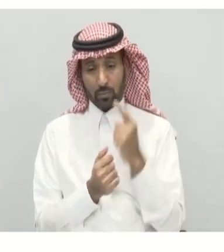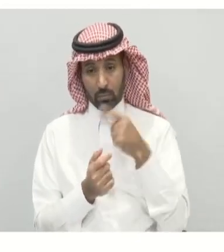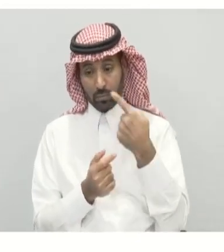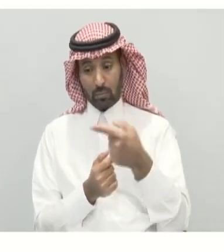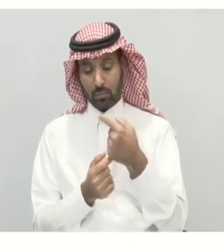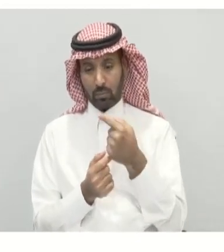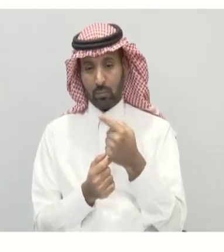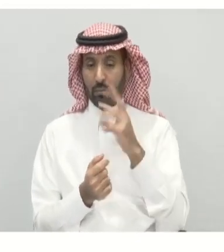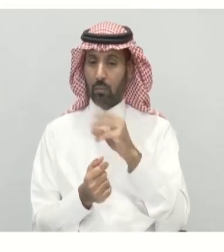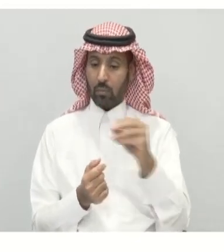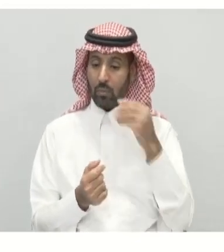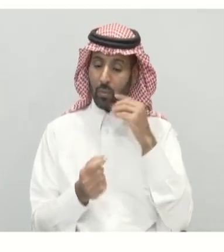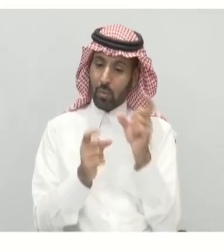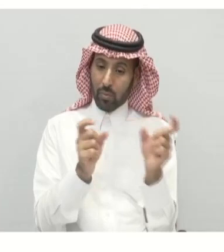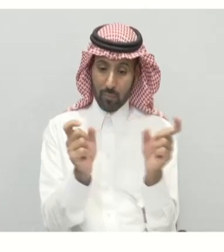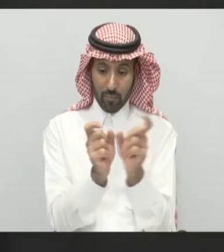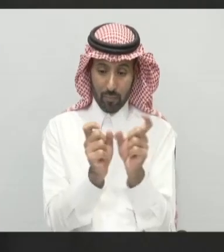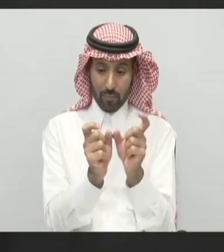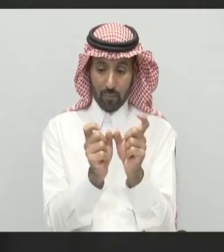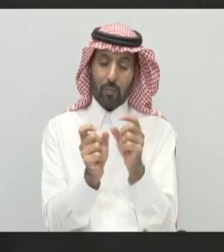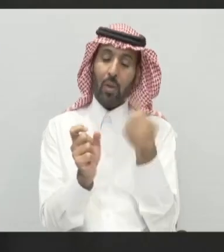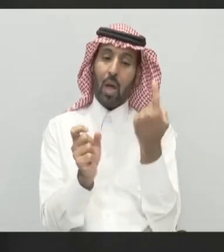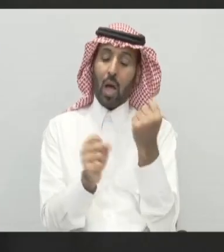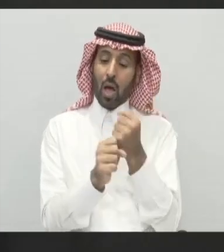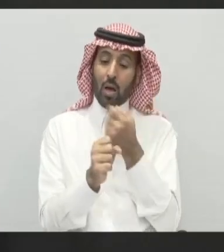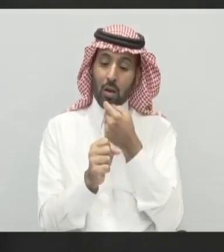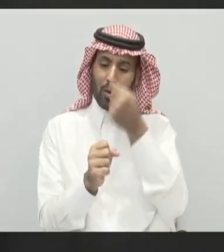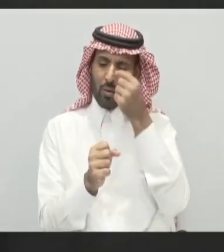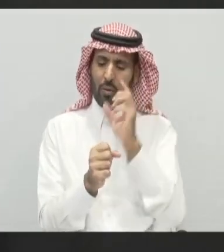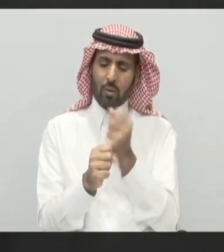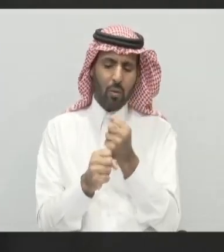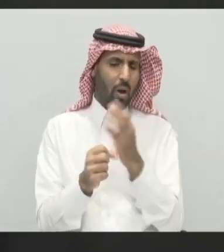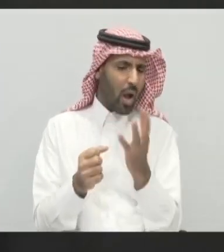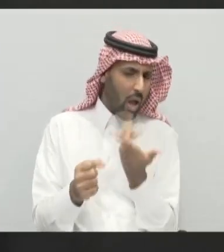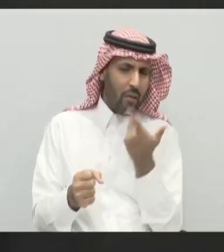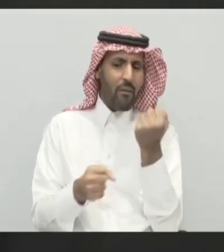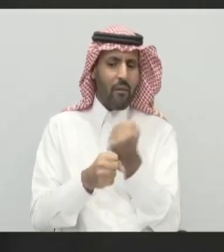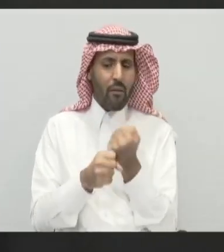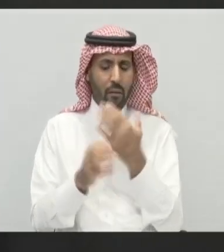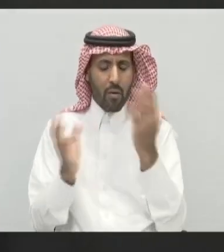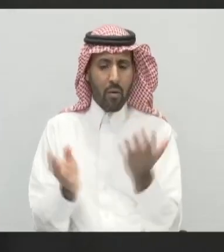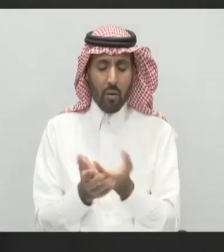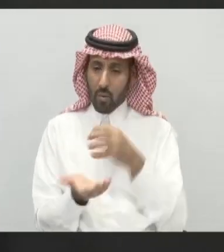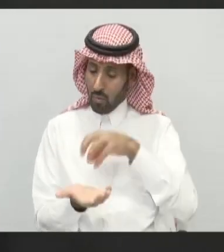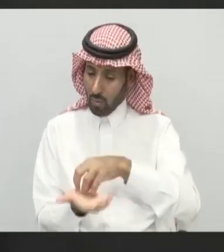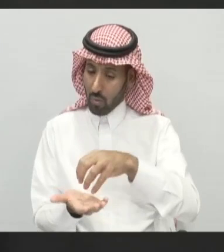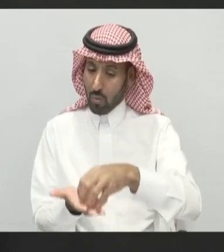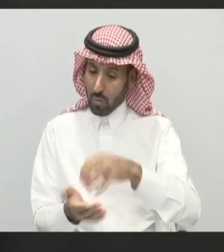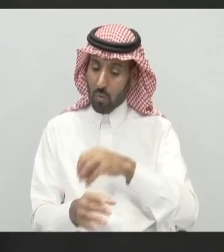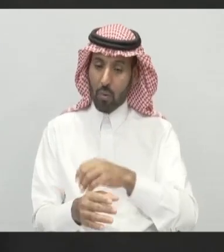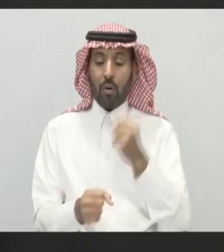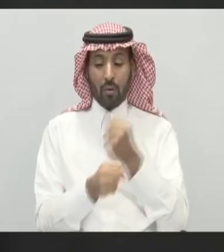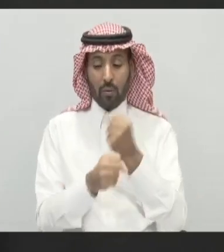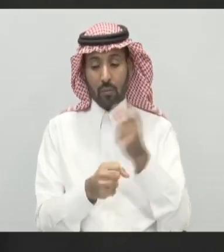them actually the particle, because it could be an adverb, and it could be mostly the proposition. So the